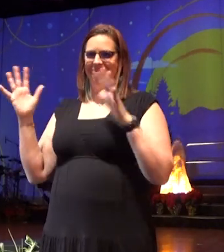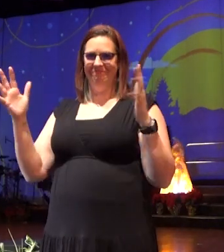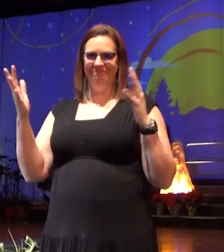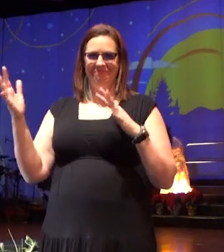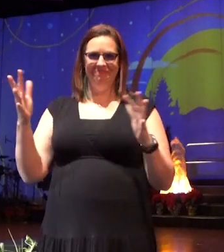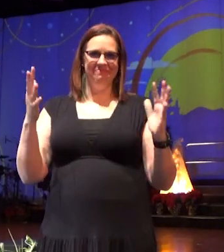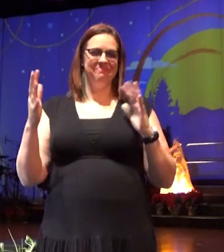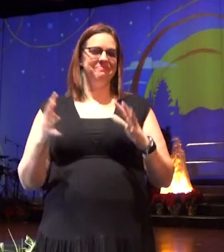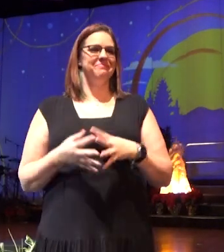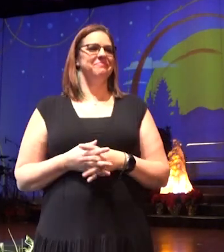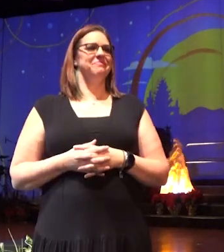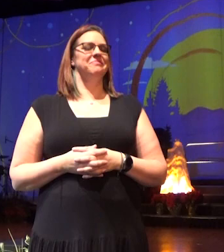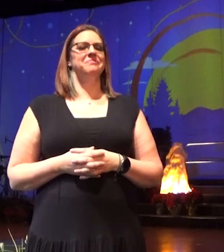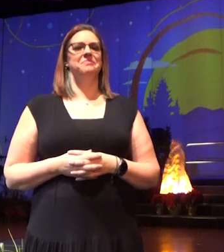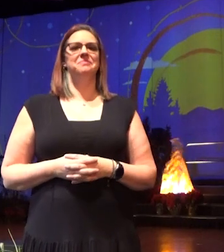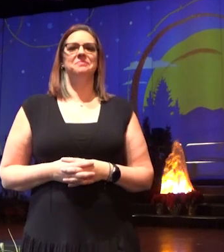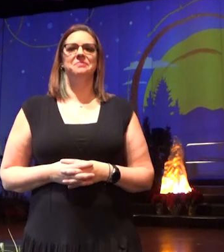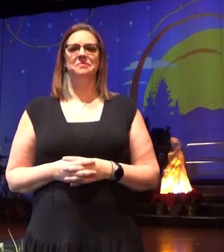Ooh.